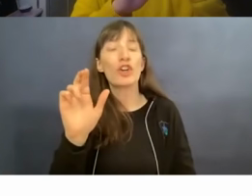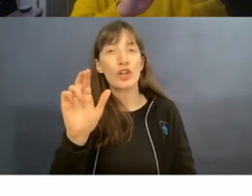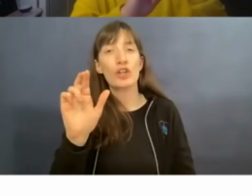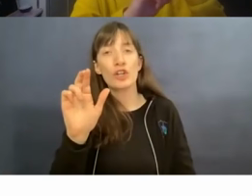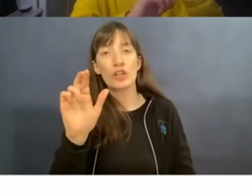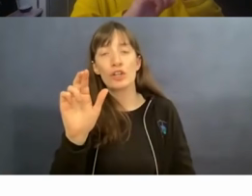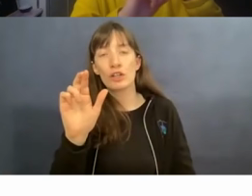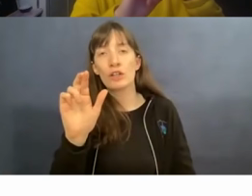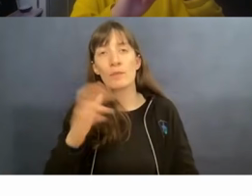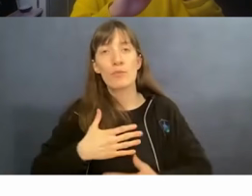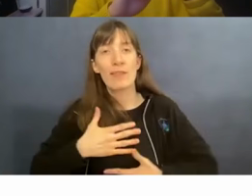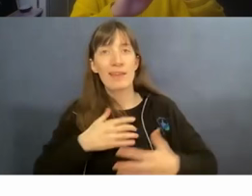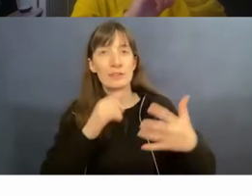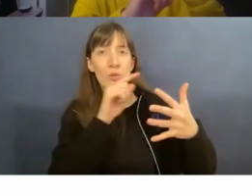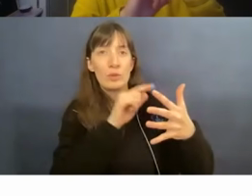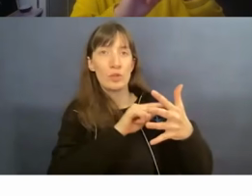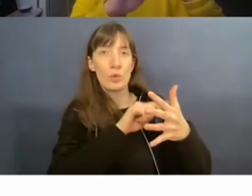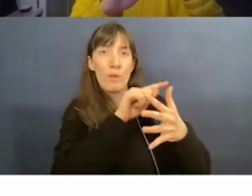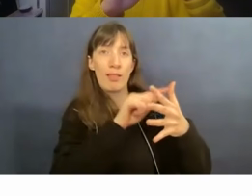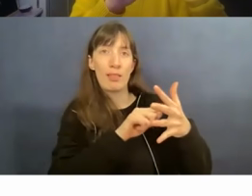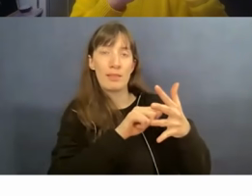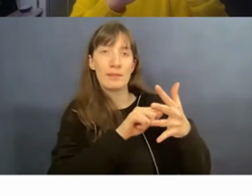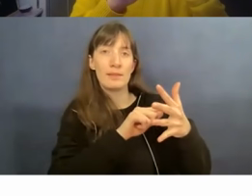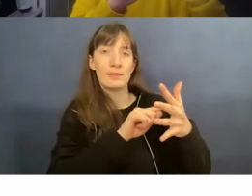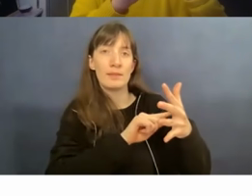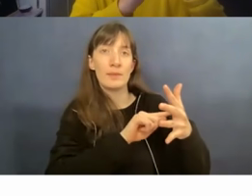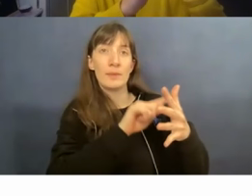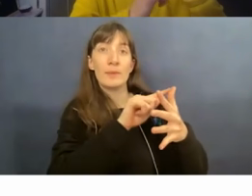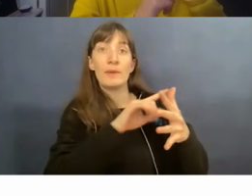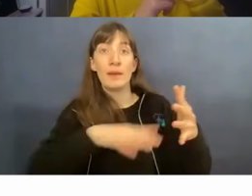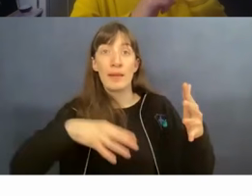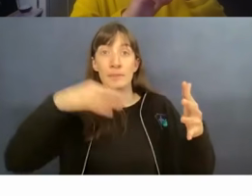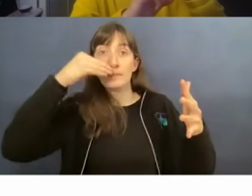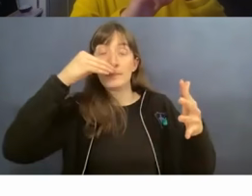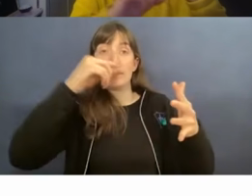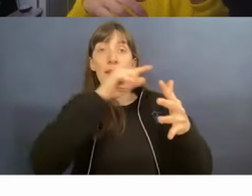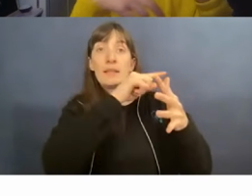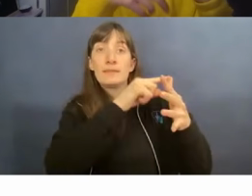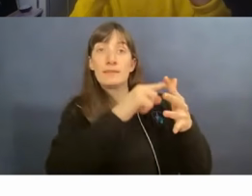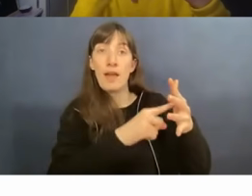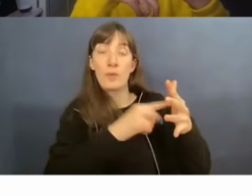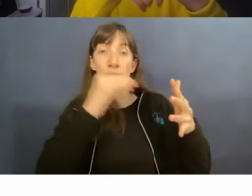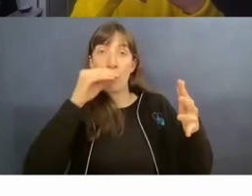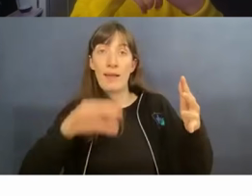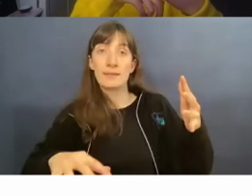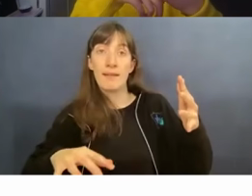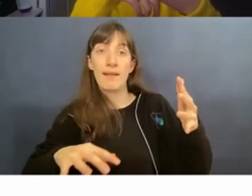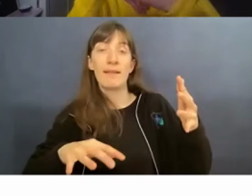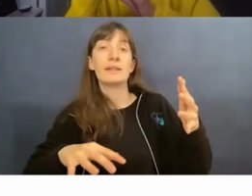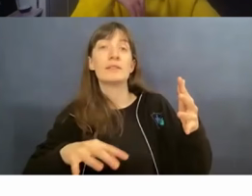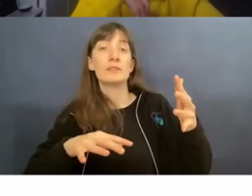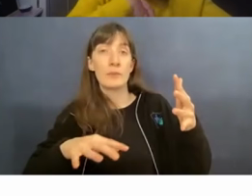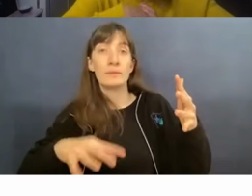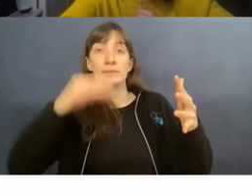trace your finger, and as you're tracing up, you inhale, and as you trace down, you exhale. So you kind of go through the whole